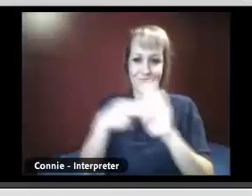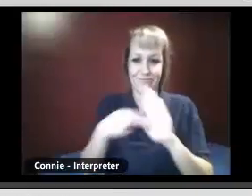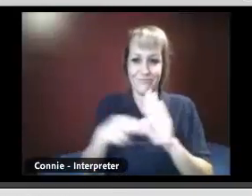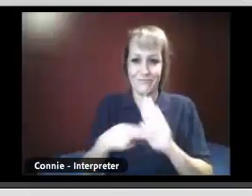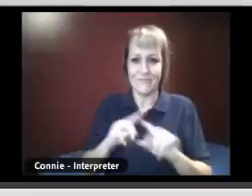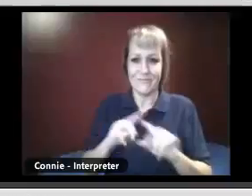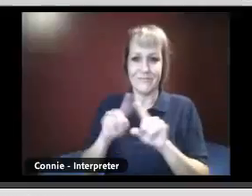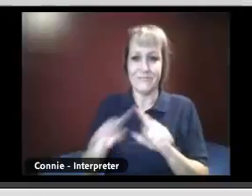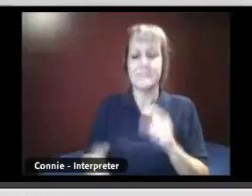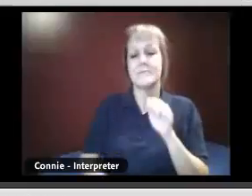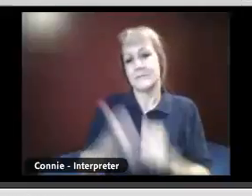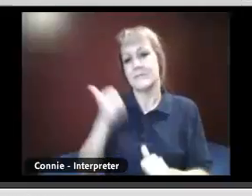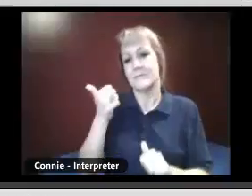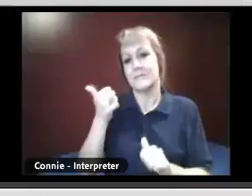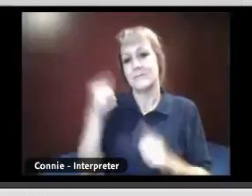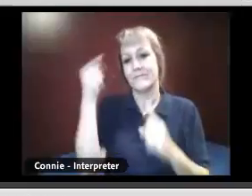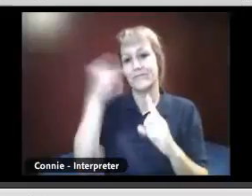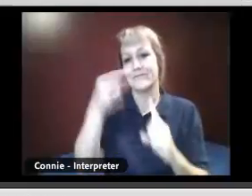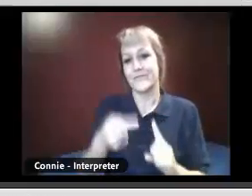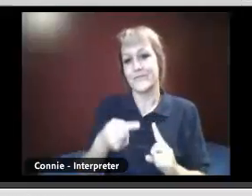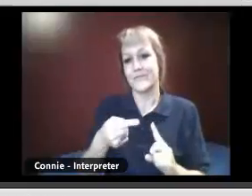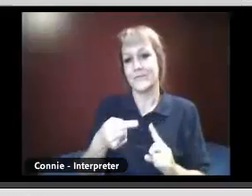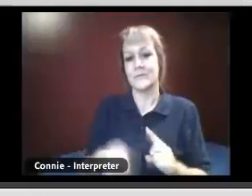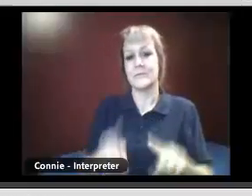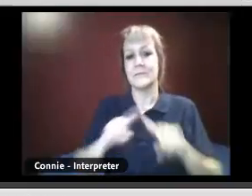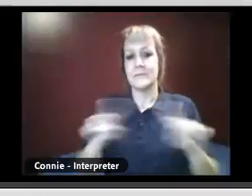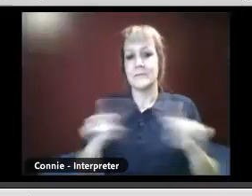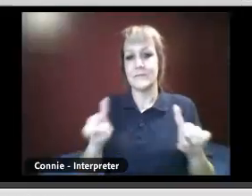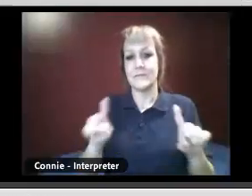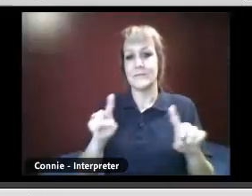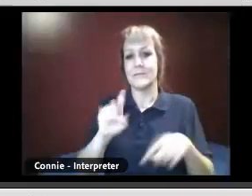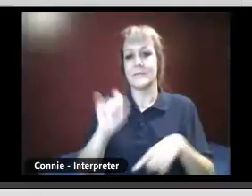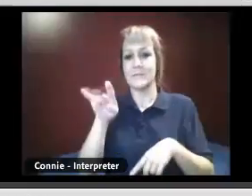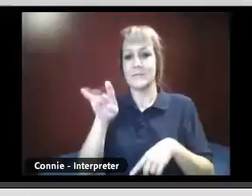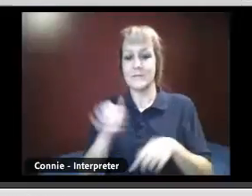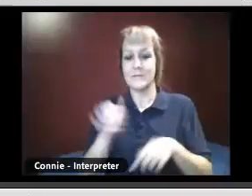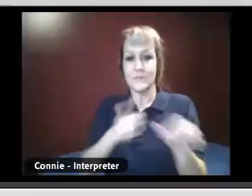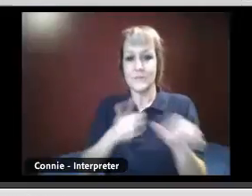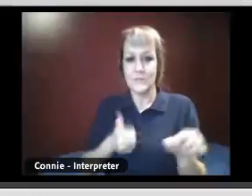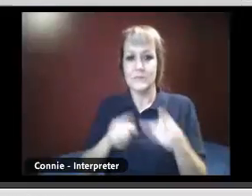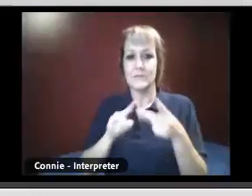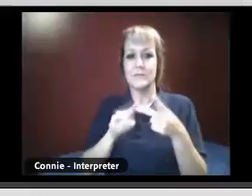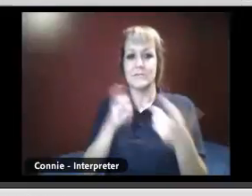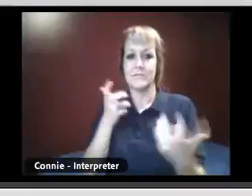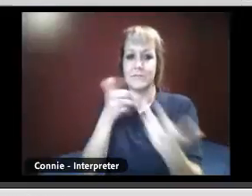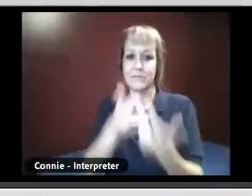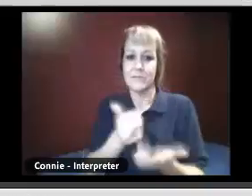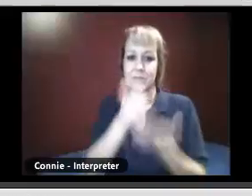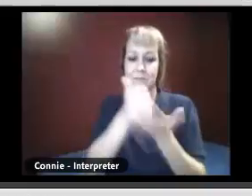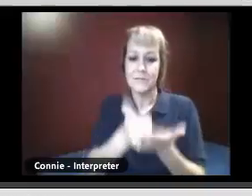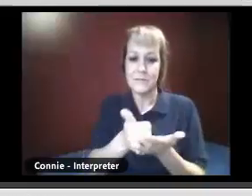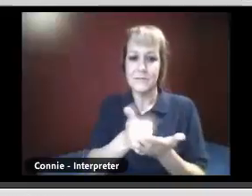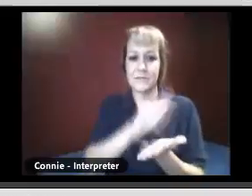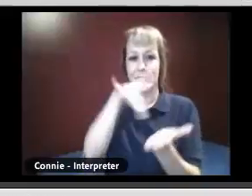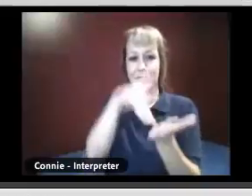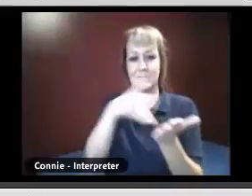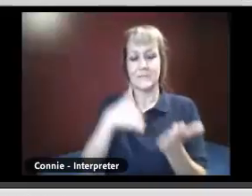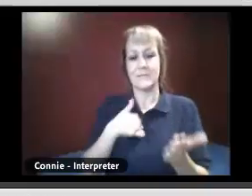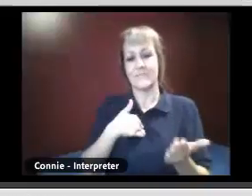come down to this. We have the different styles are avoiding, accommodating, and in the middle we have